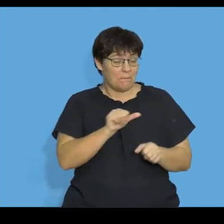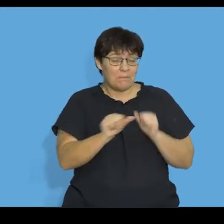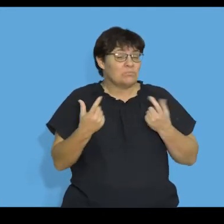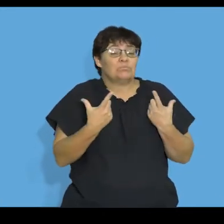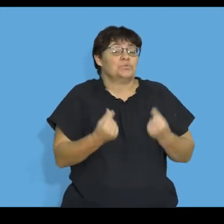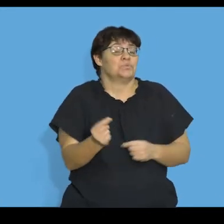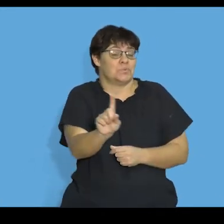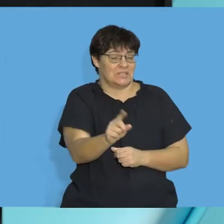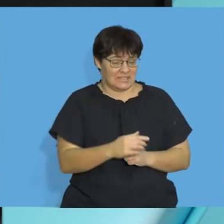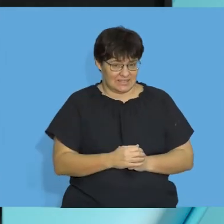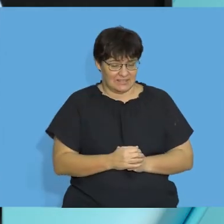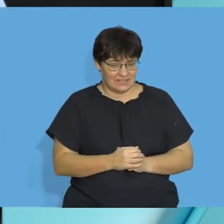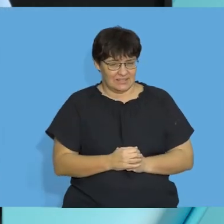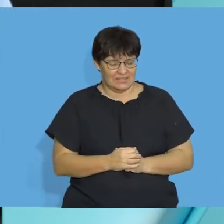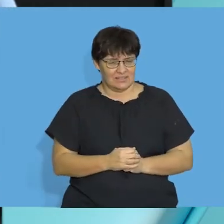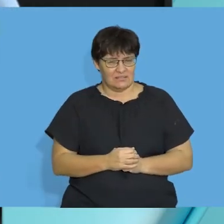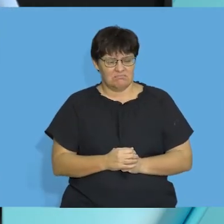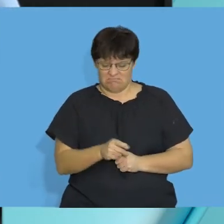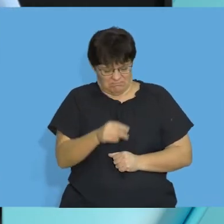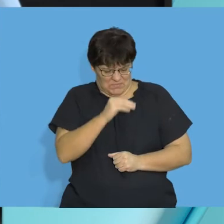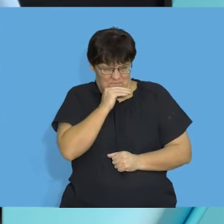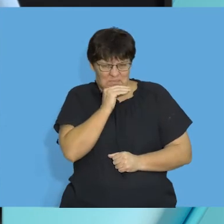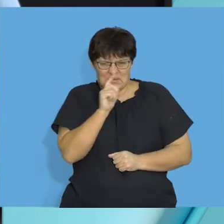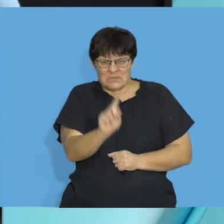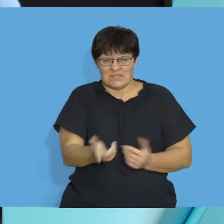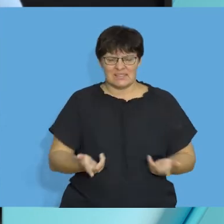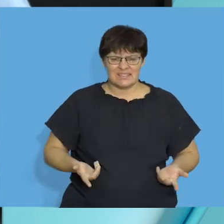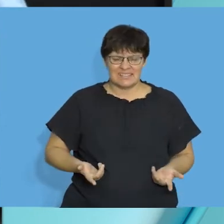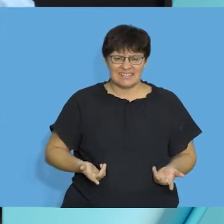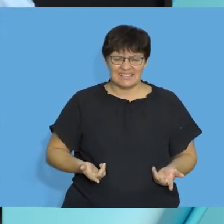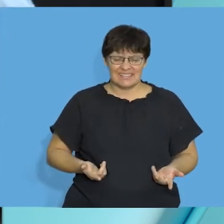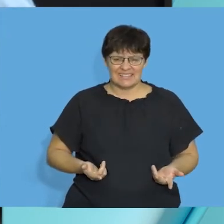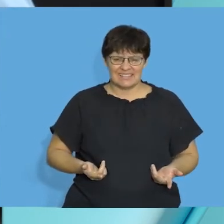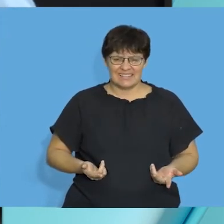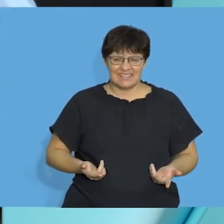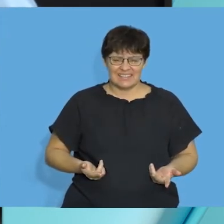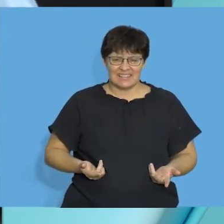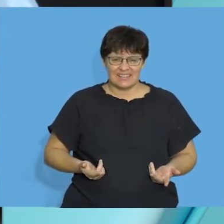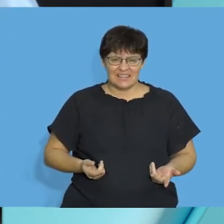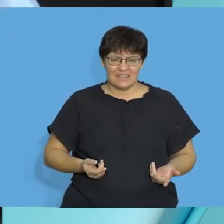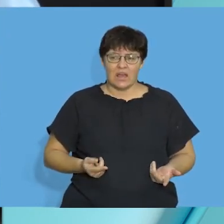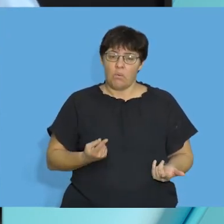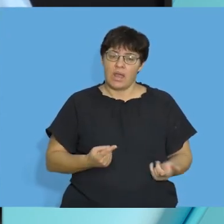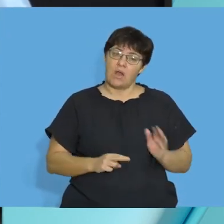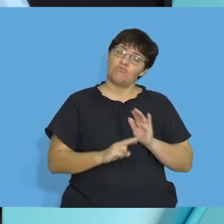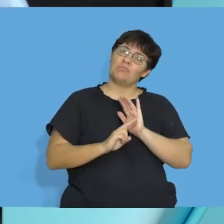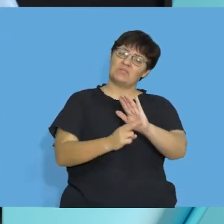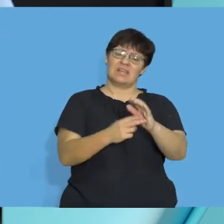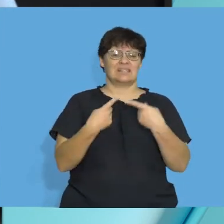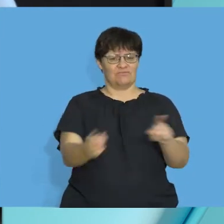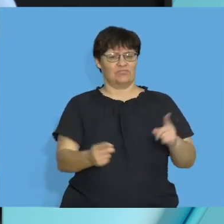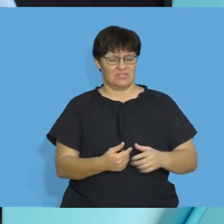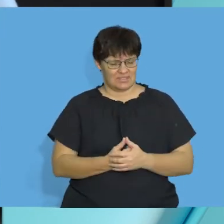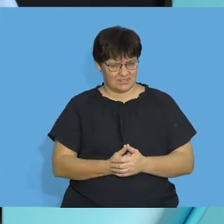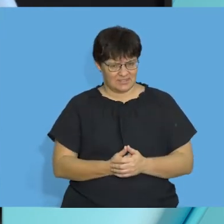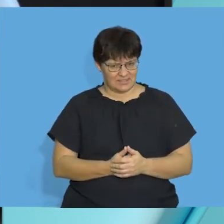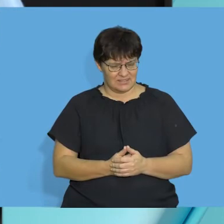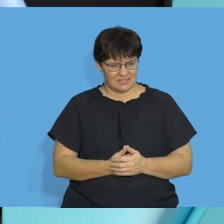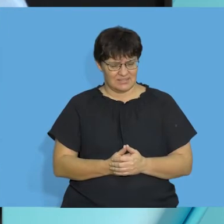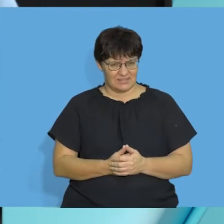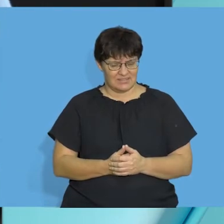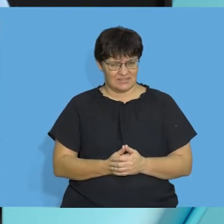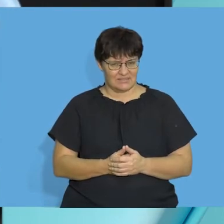say, so what does this mean if we've got a different representation? What does this mean if